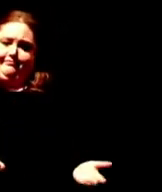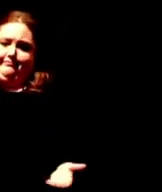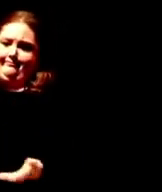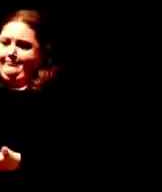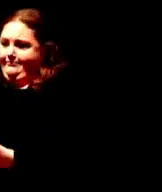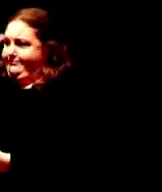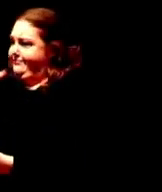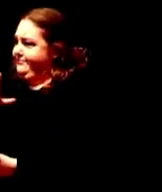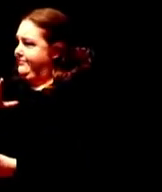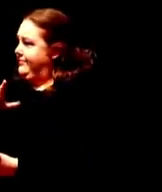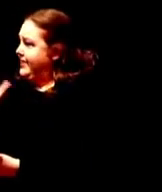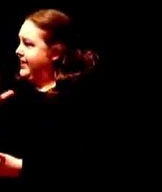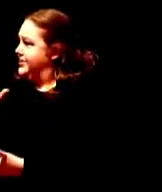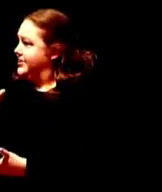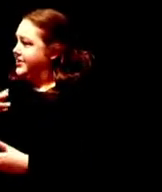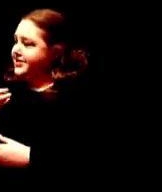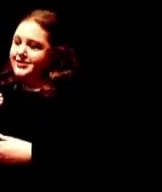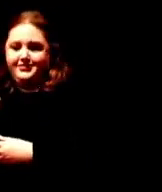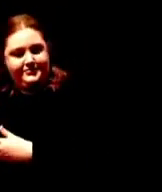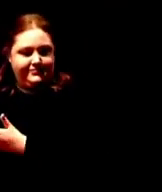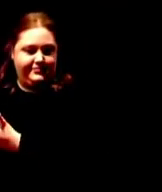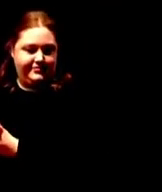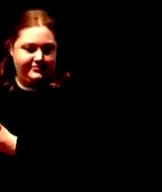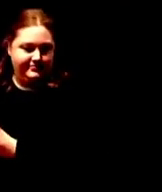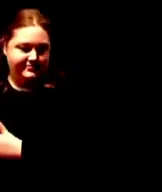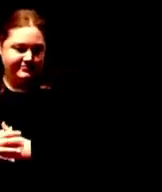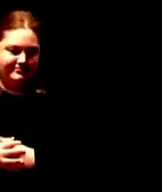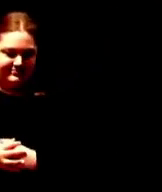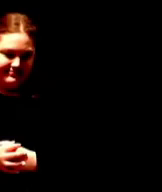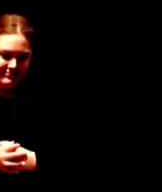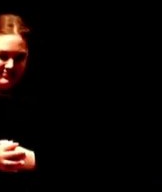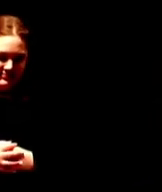man, the myth, the legend, Dr. Birch. Come on up.